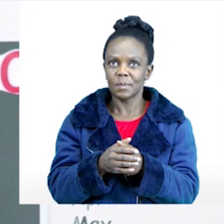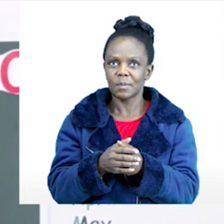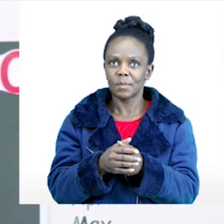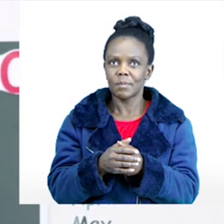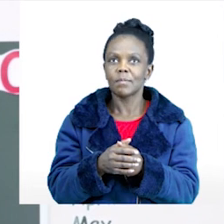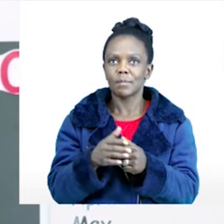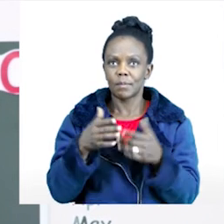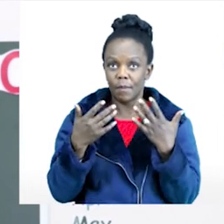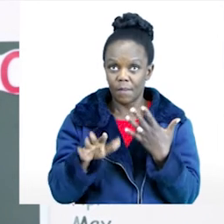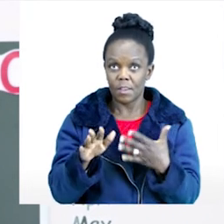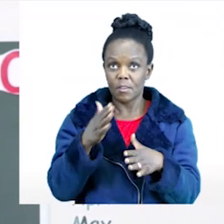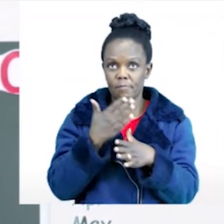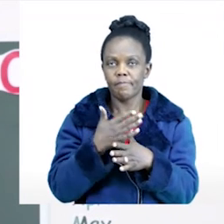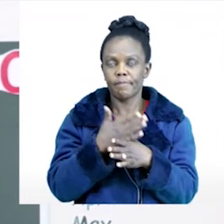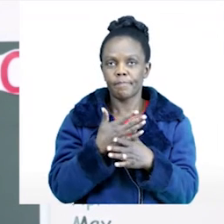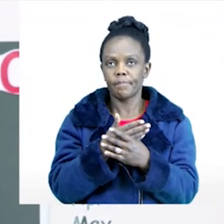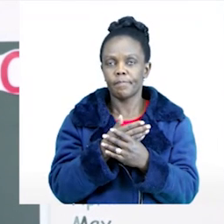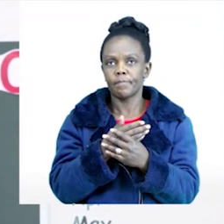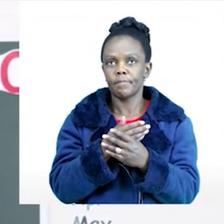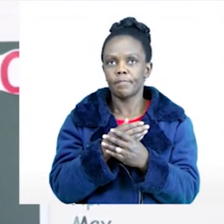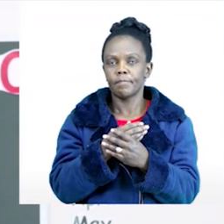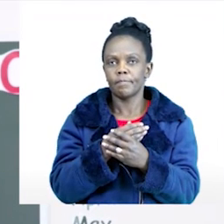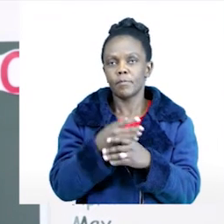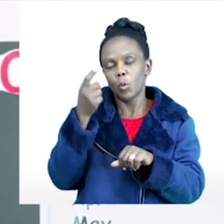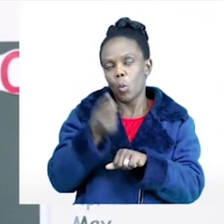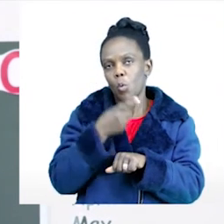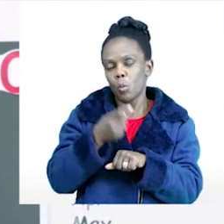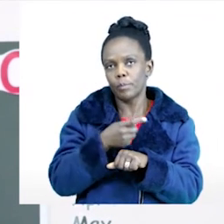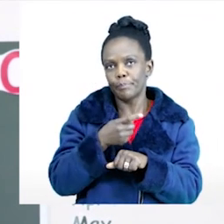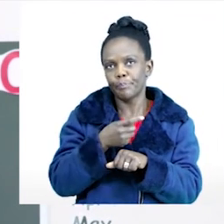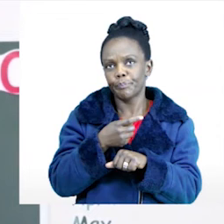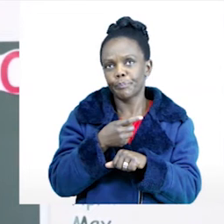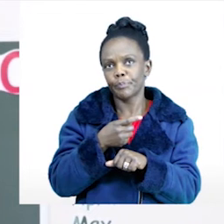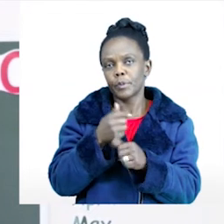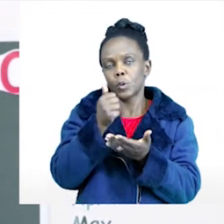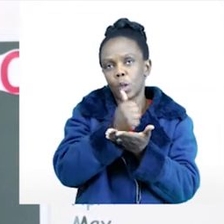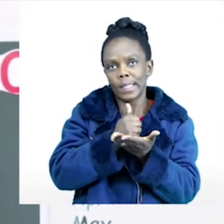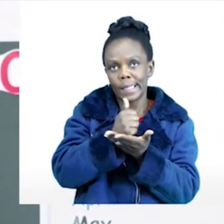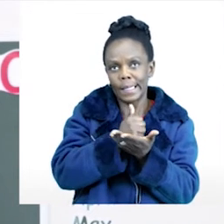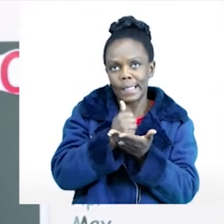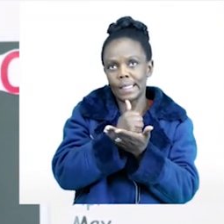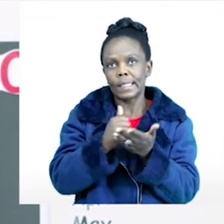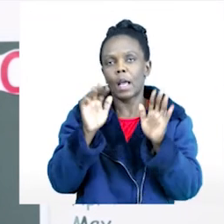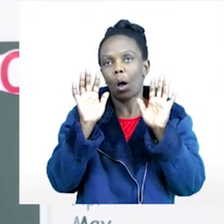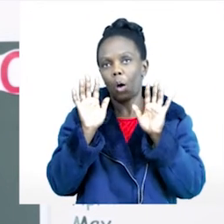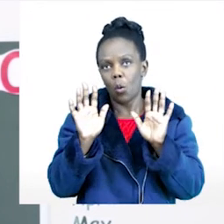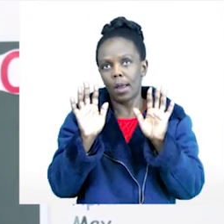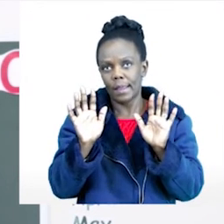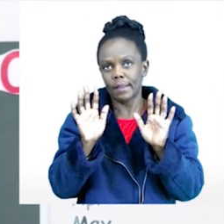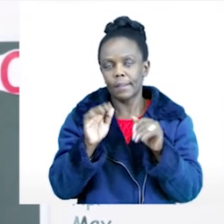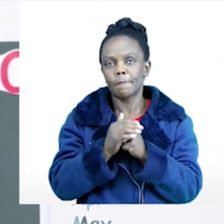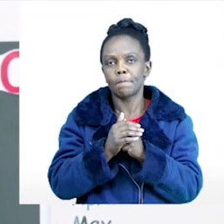We have come to the end of our lesson, and as always, we need to sanitize when we are done with our